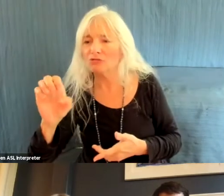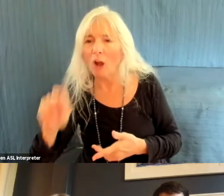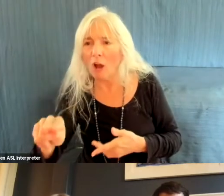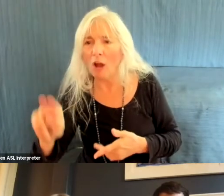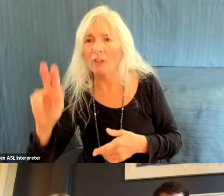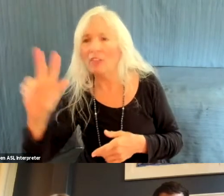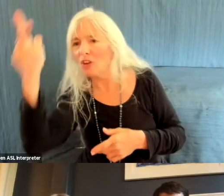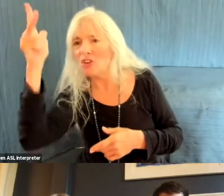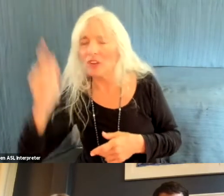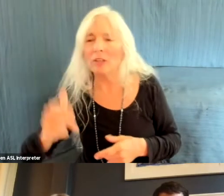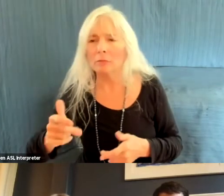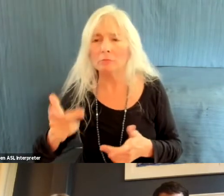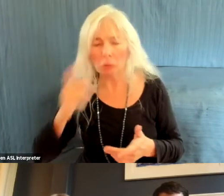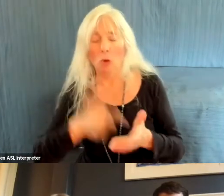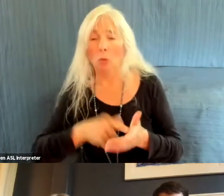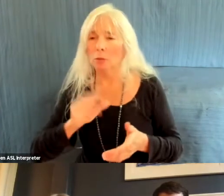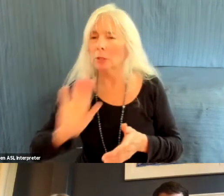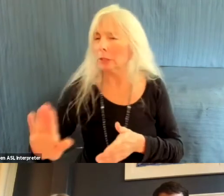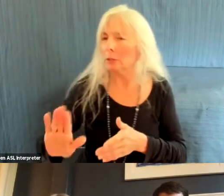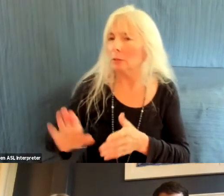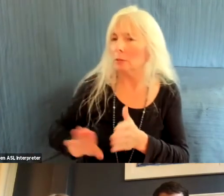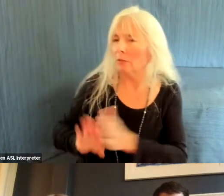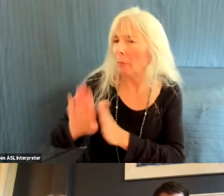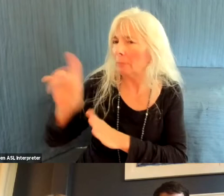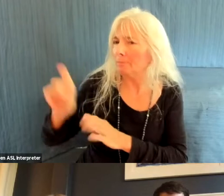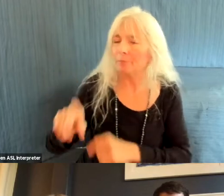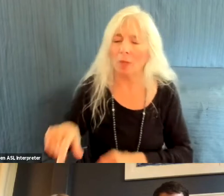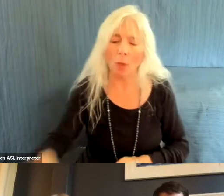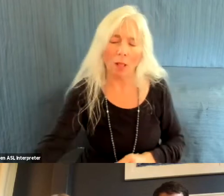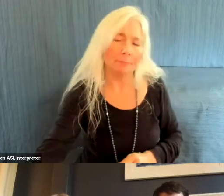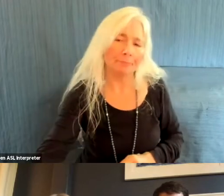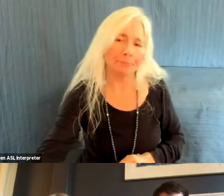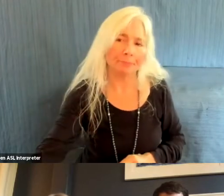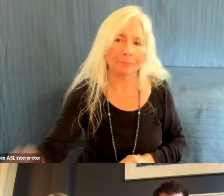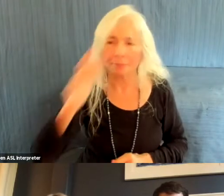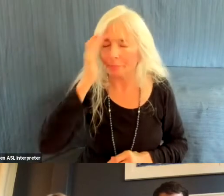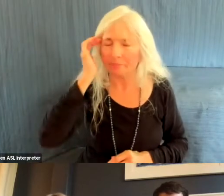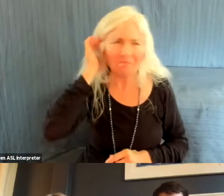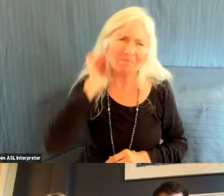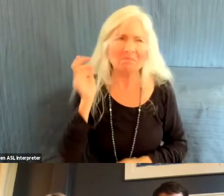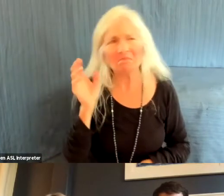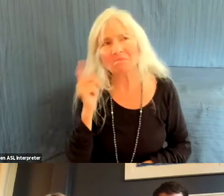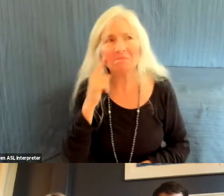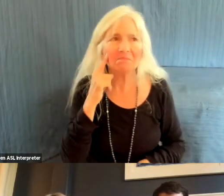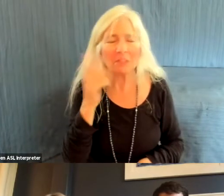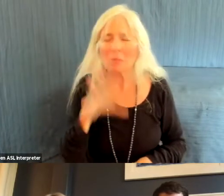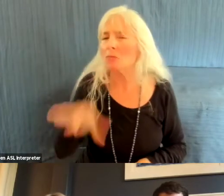that there were differences in his development? Well, I would say he was